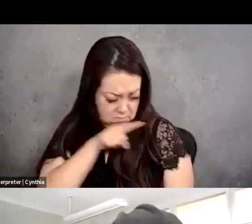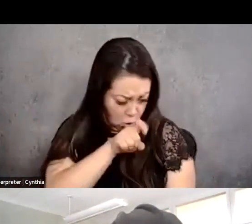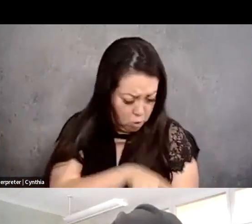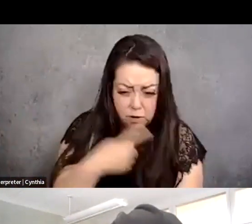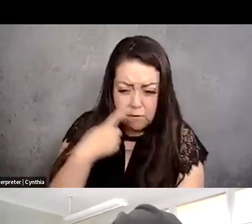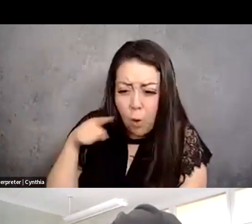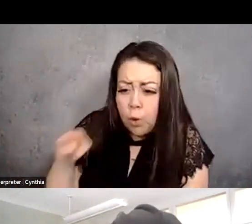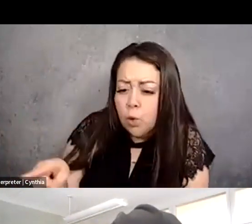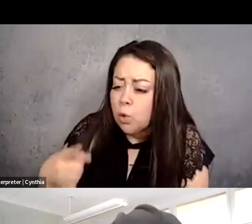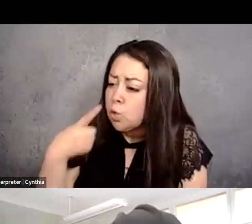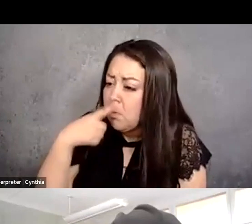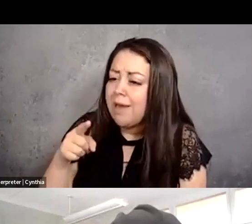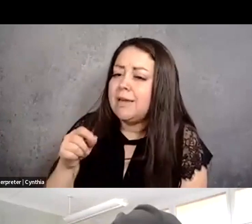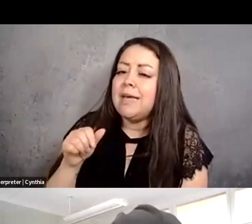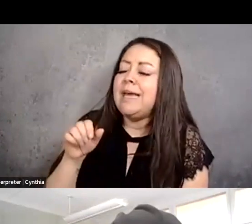on ineligible